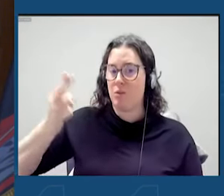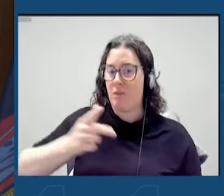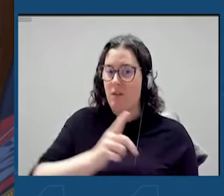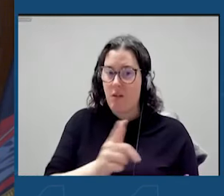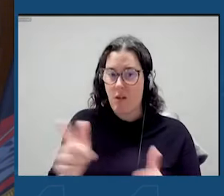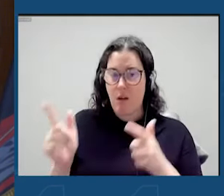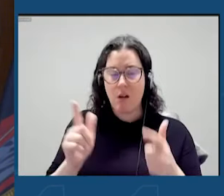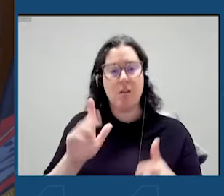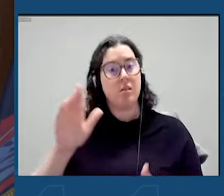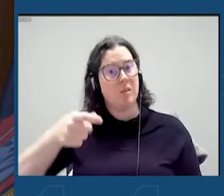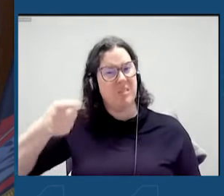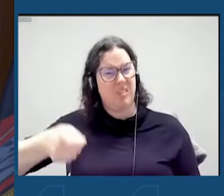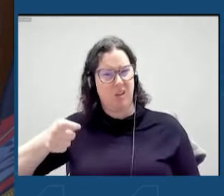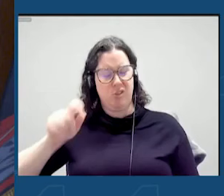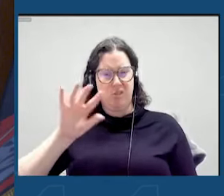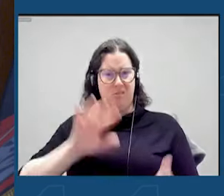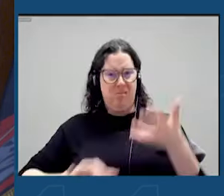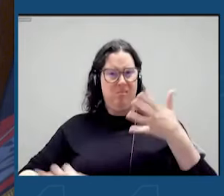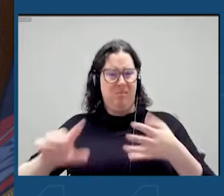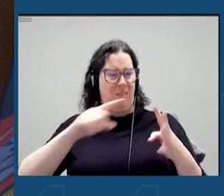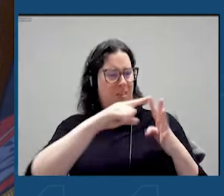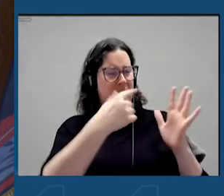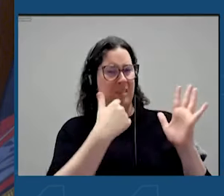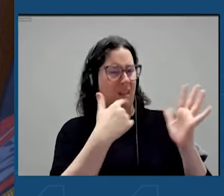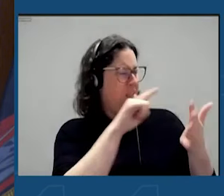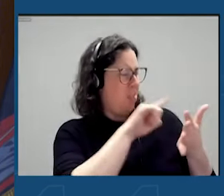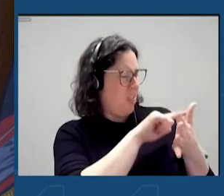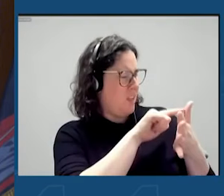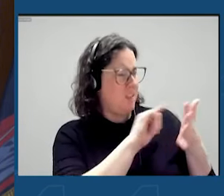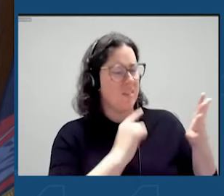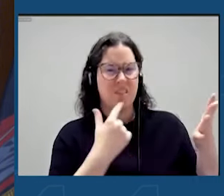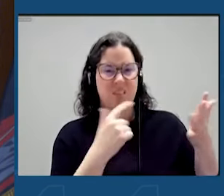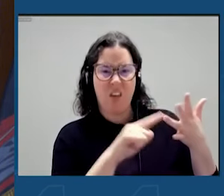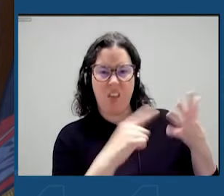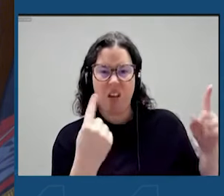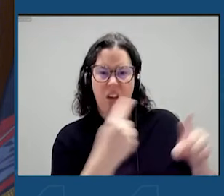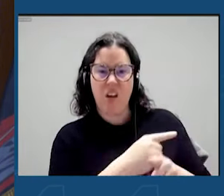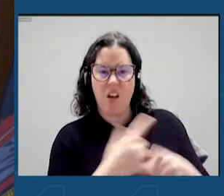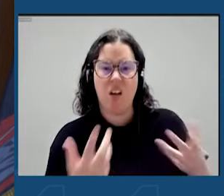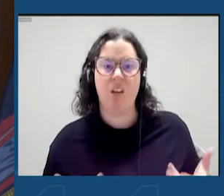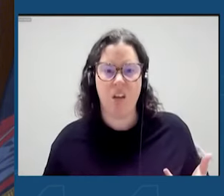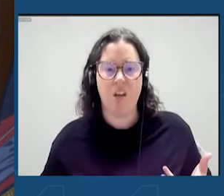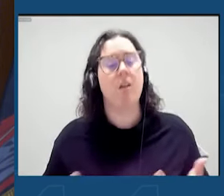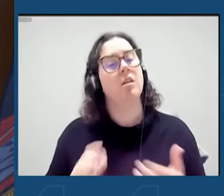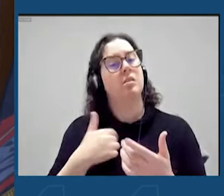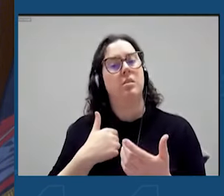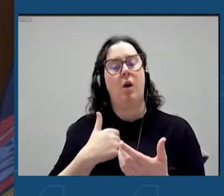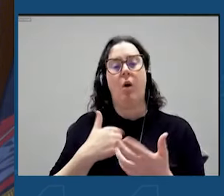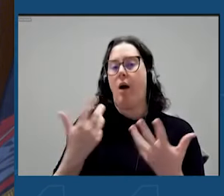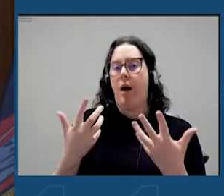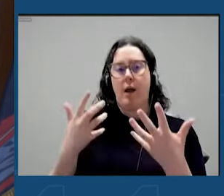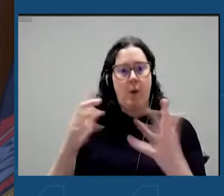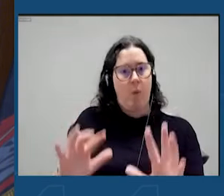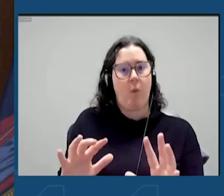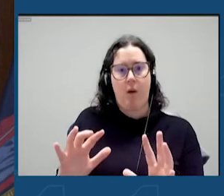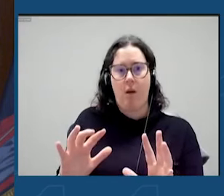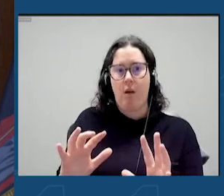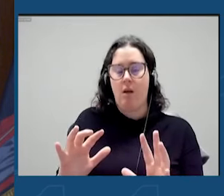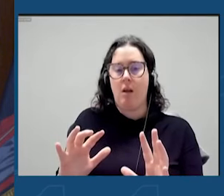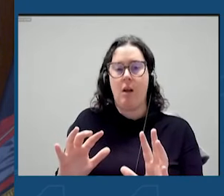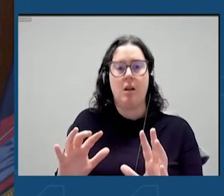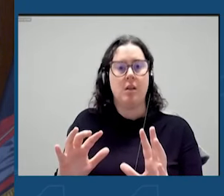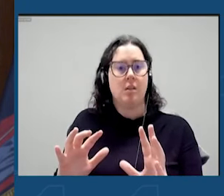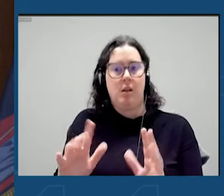absolutely is understandable. I want to remove any question about whether a judge has discretion to set bail or